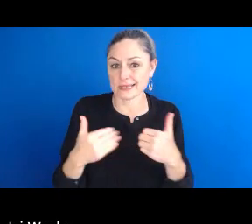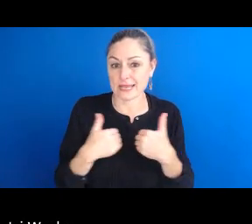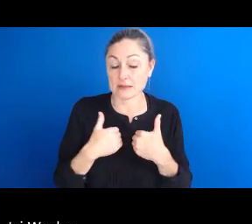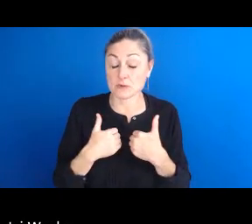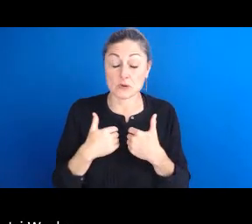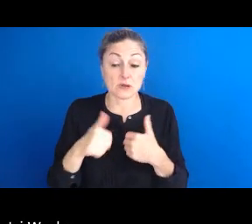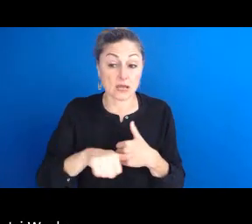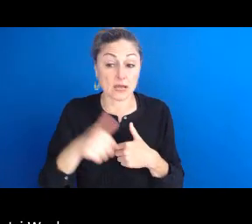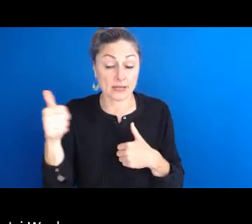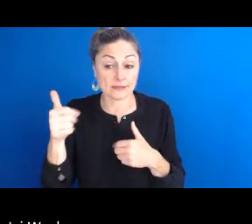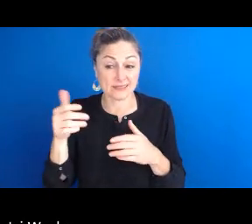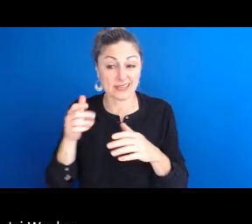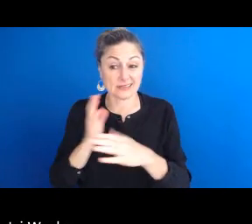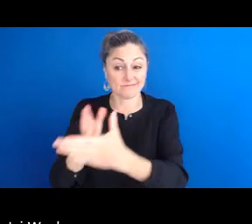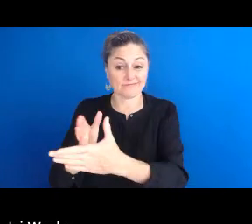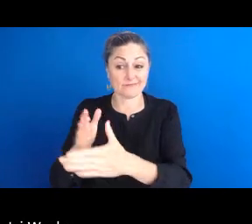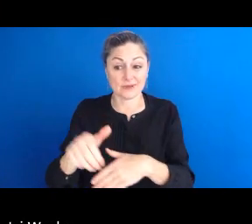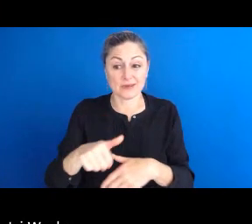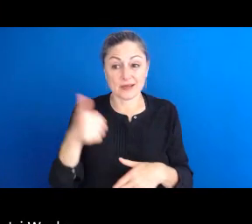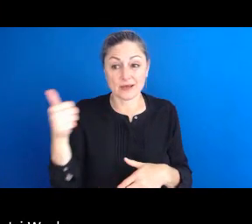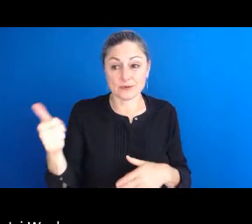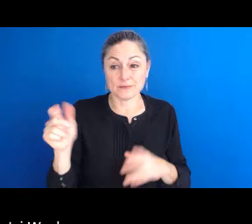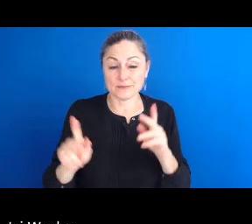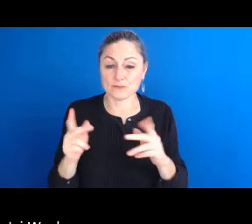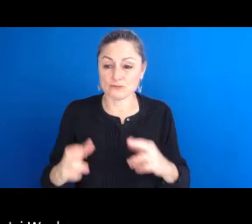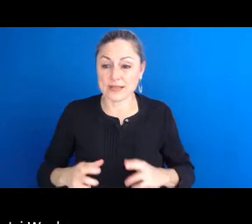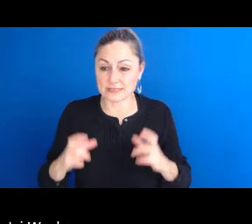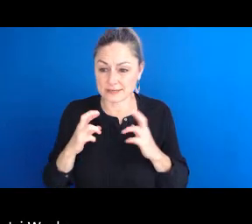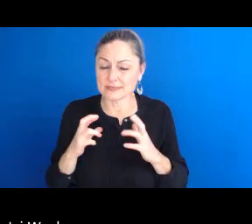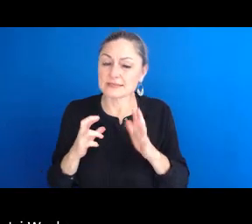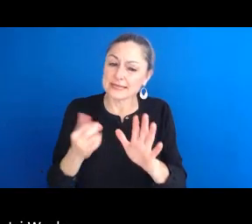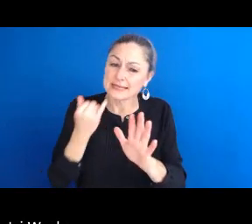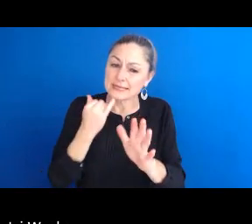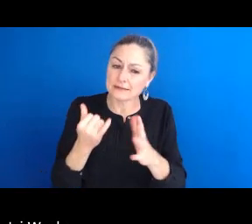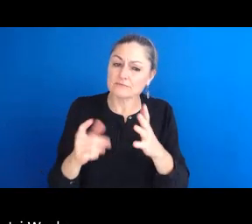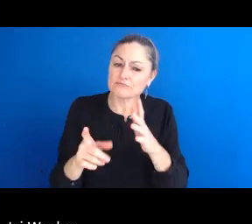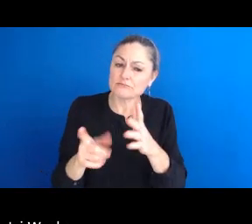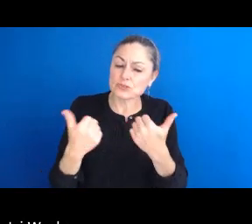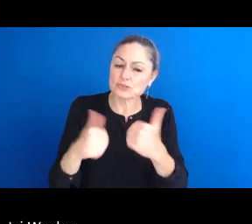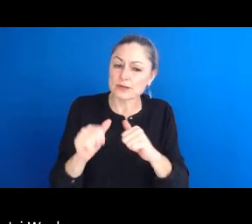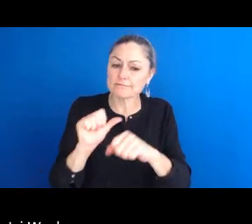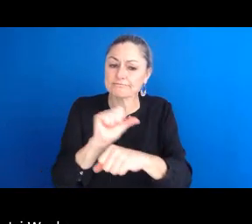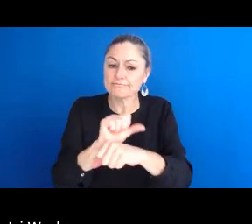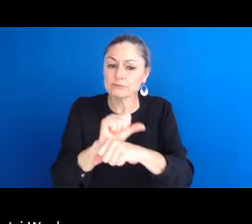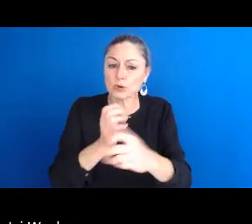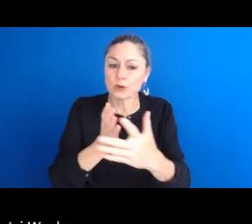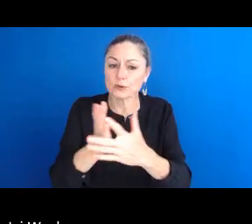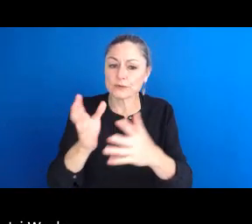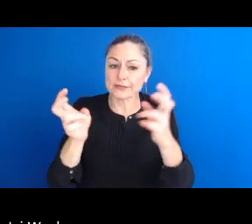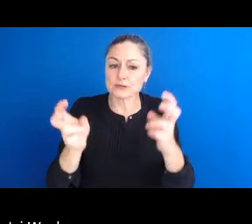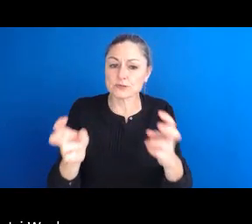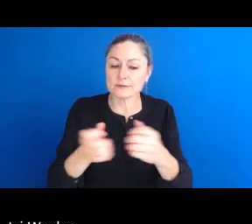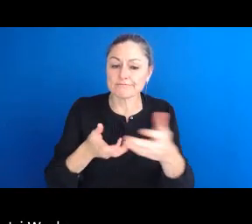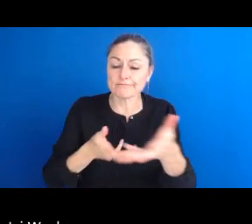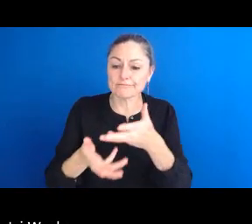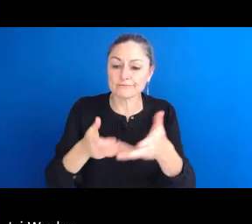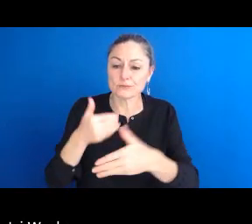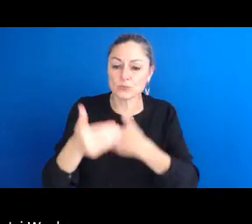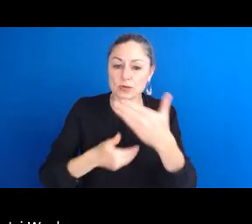voices disability-related concerns, it's important to work to resolve these issues through the interactive process, right? We want to make sure that